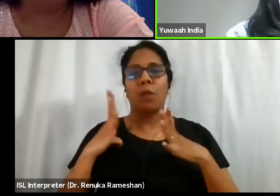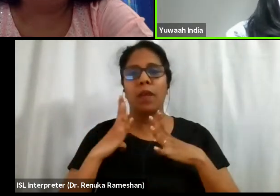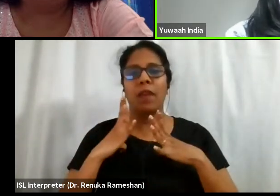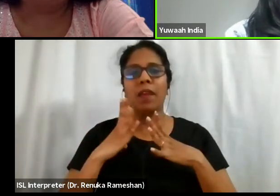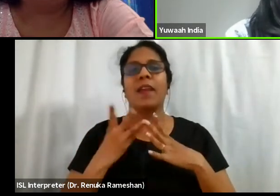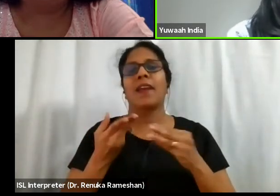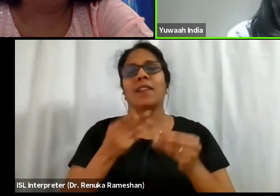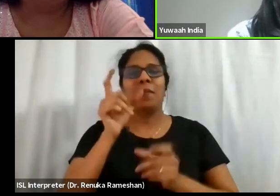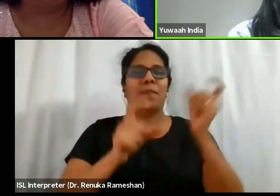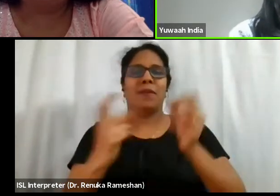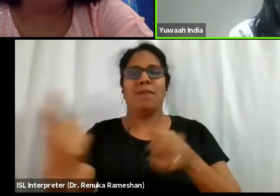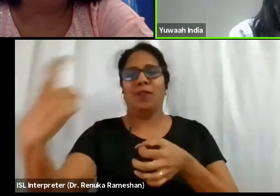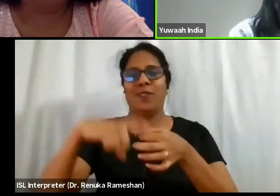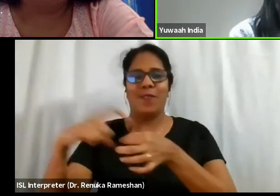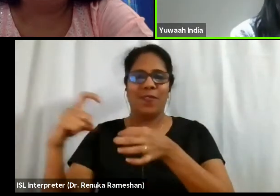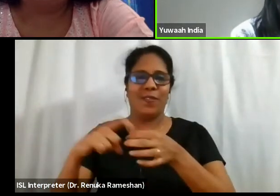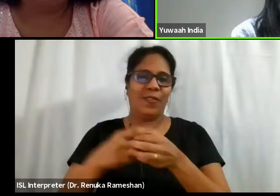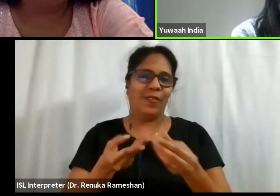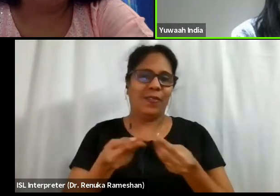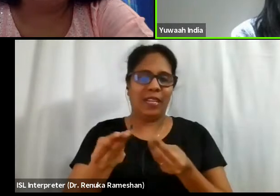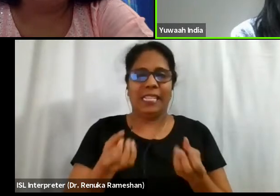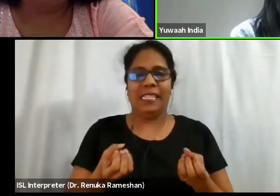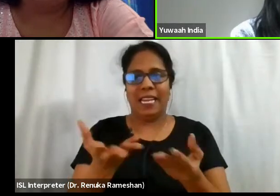is with us before starting.